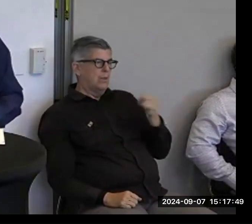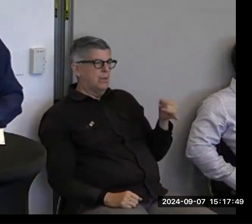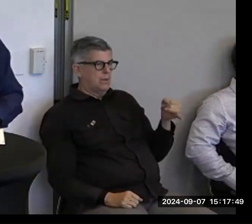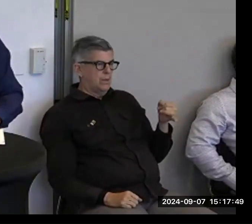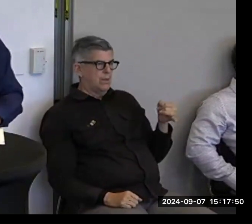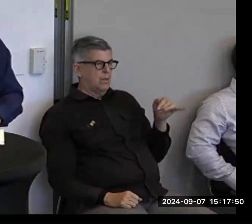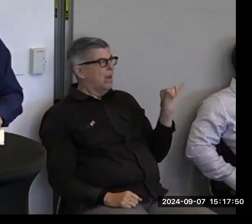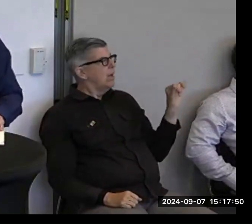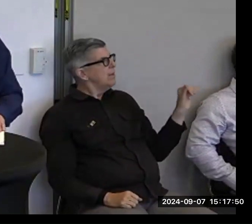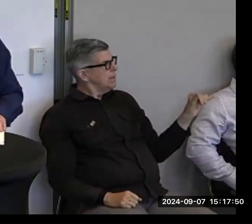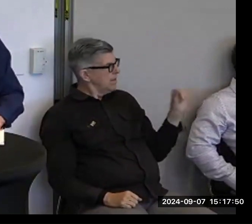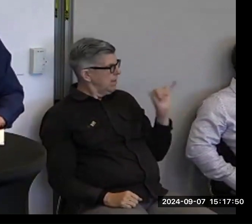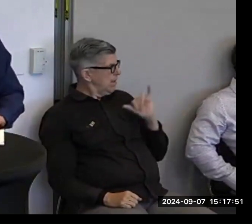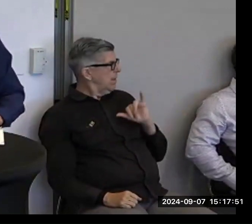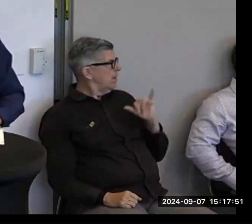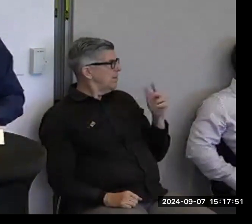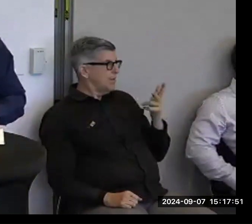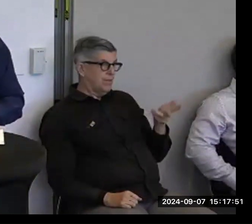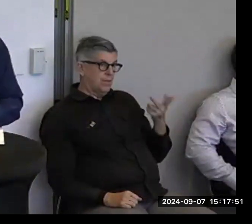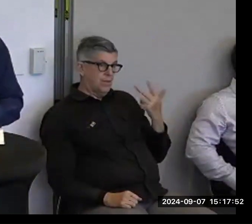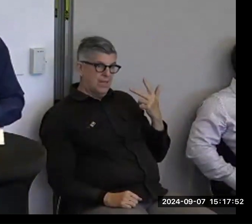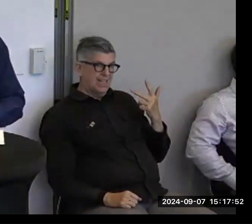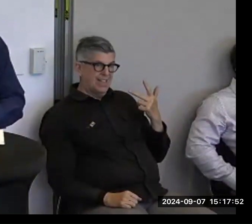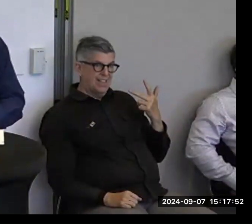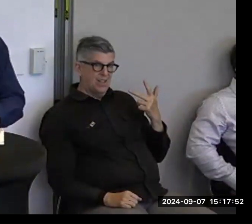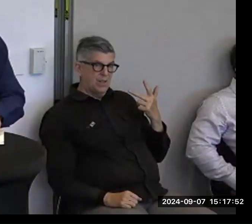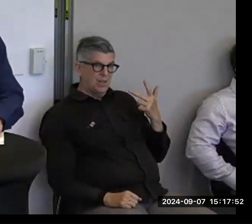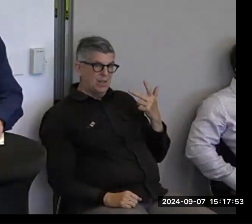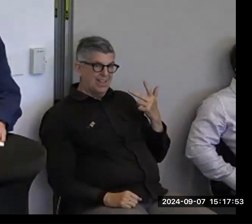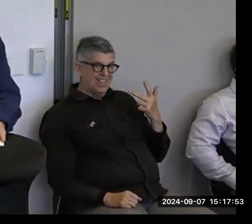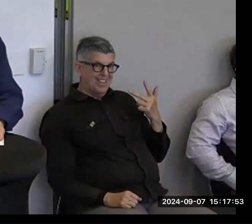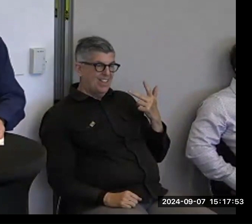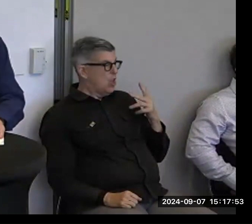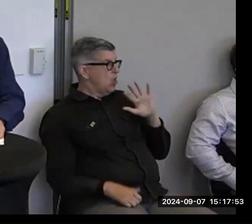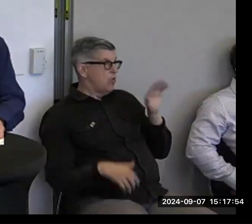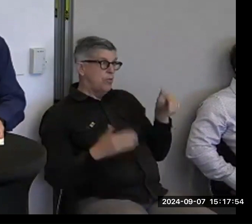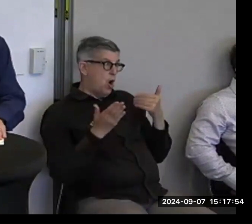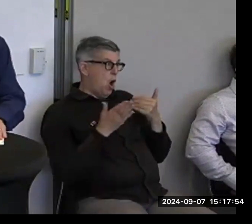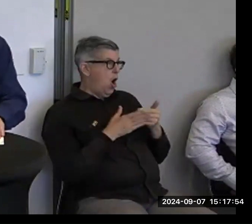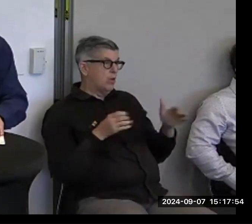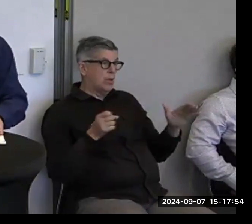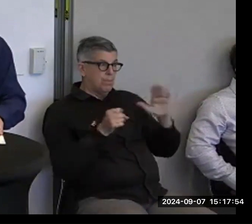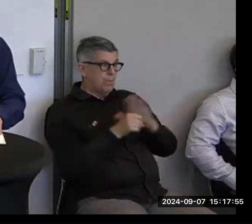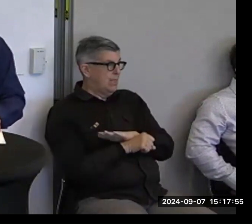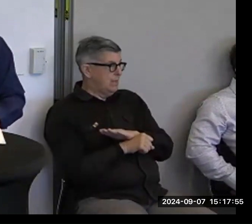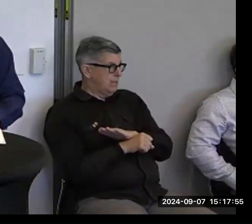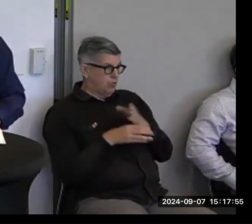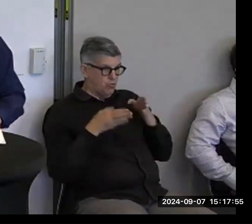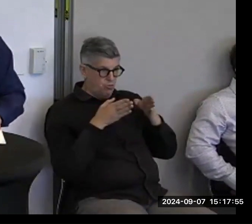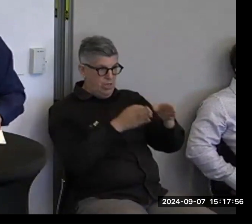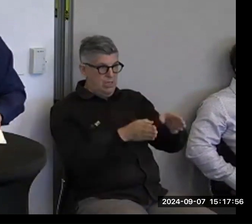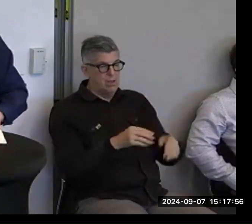3. Complete streets. They're all complete streets.